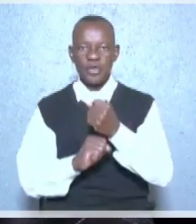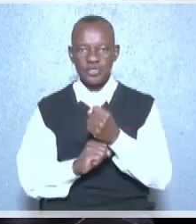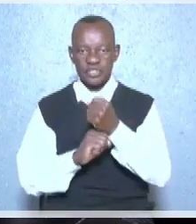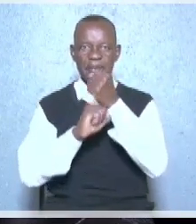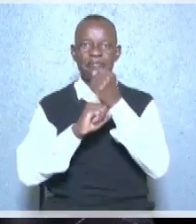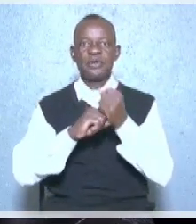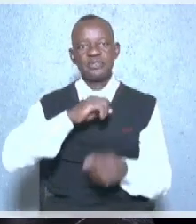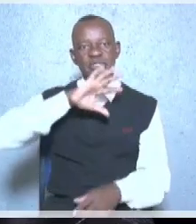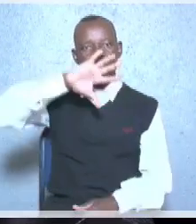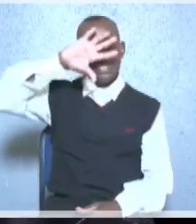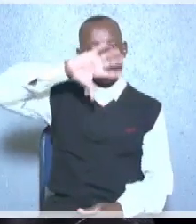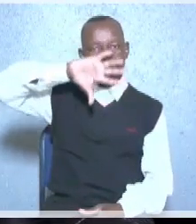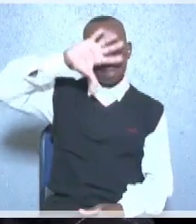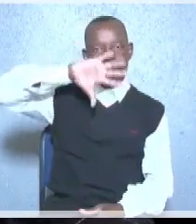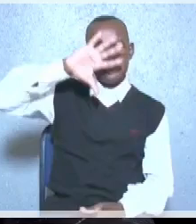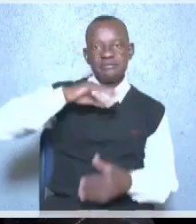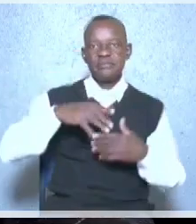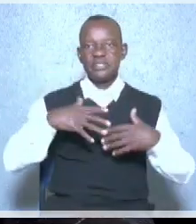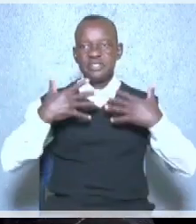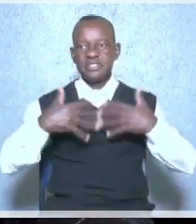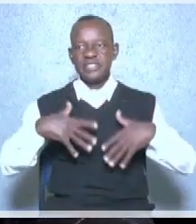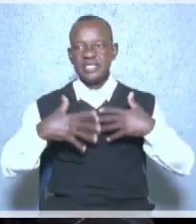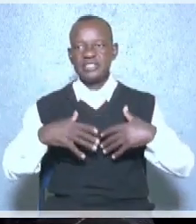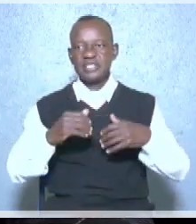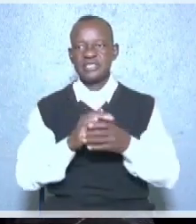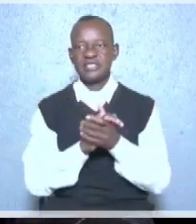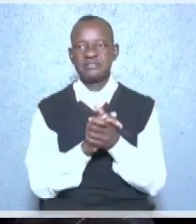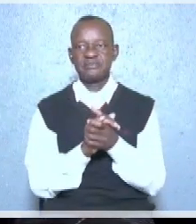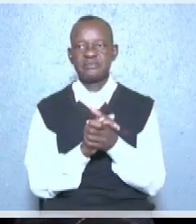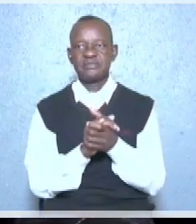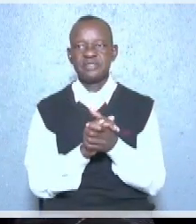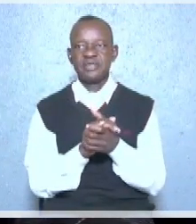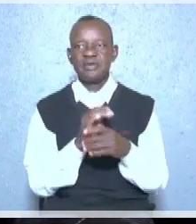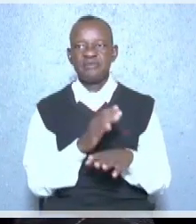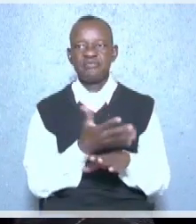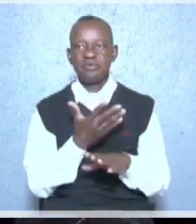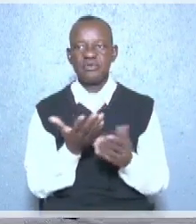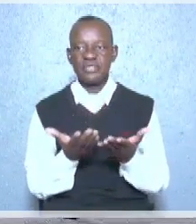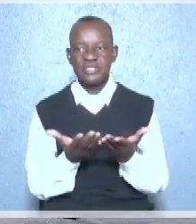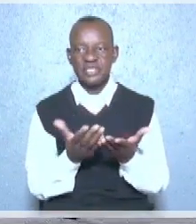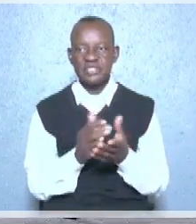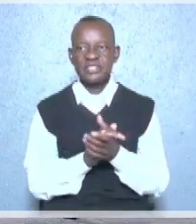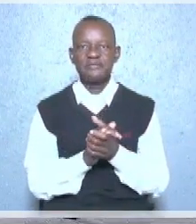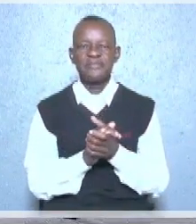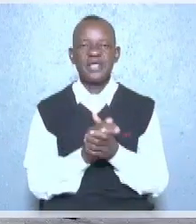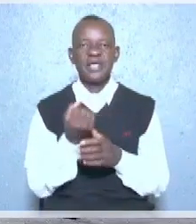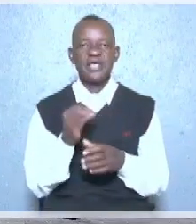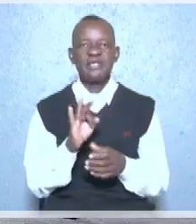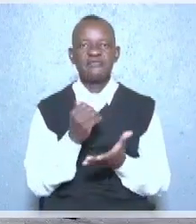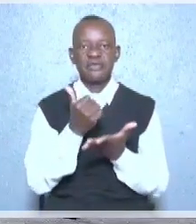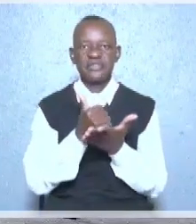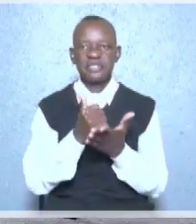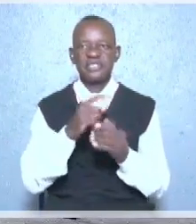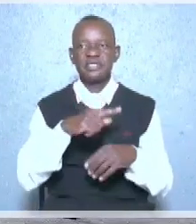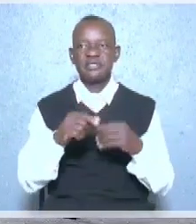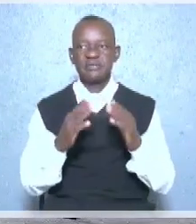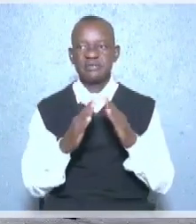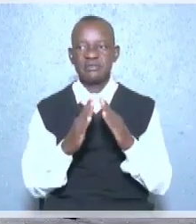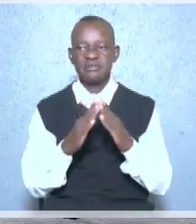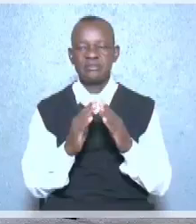process also. Only when you sit at home, your son says, I'm going on